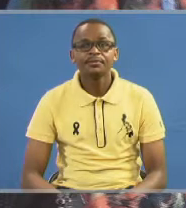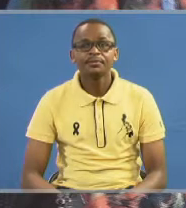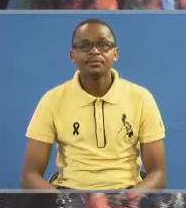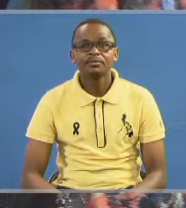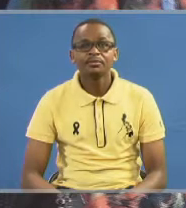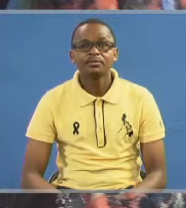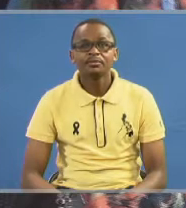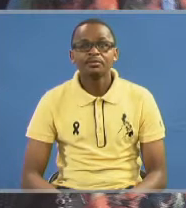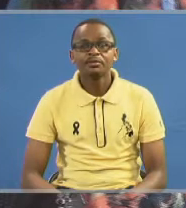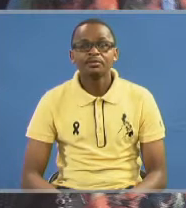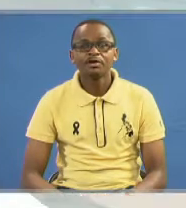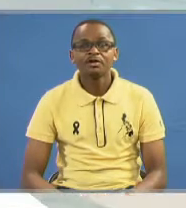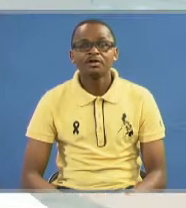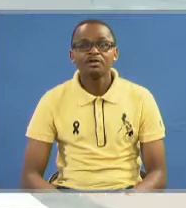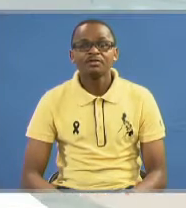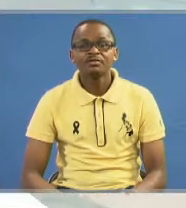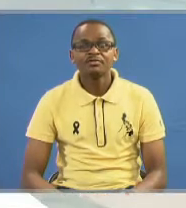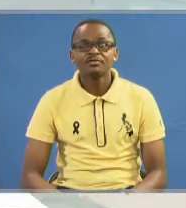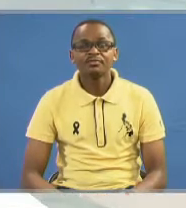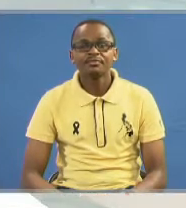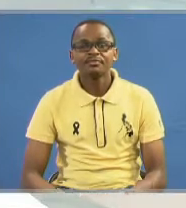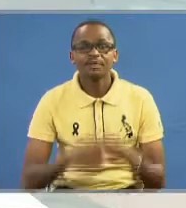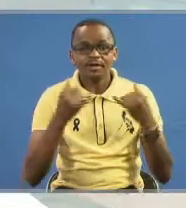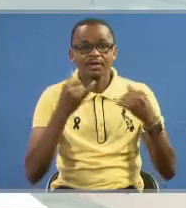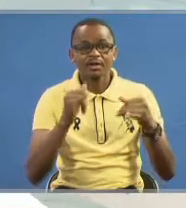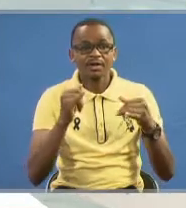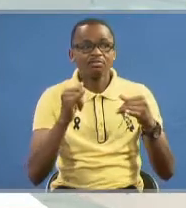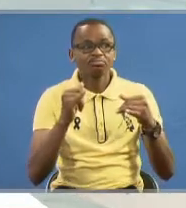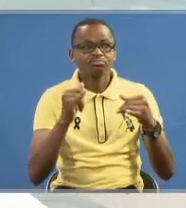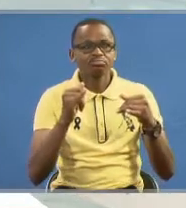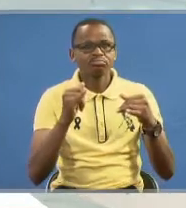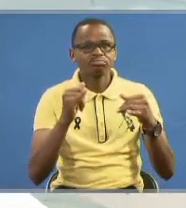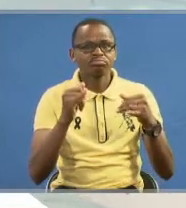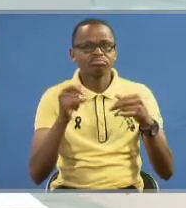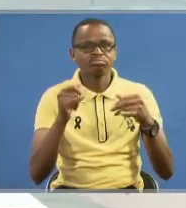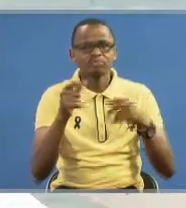Over to trade, the Kenyan-Russian delegations.